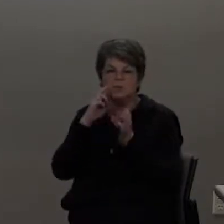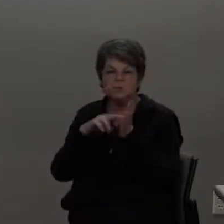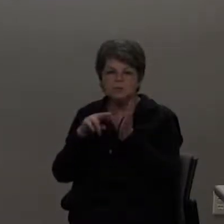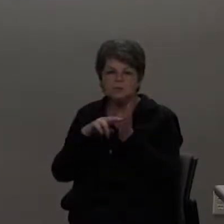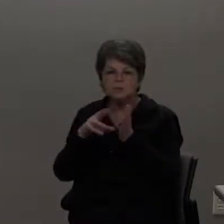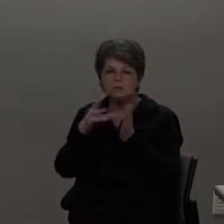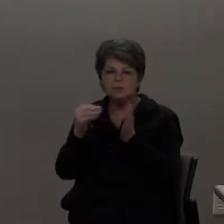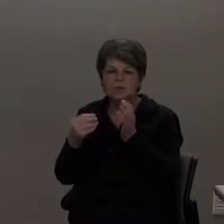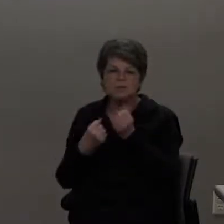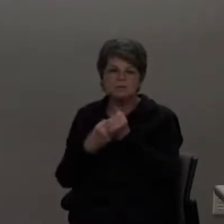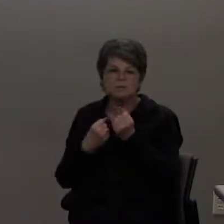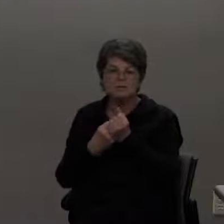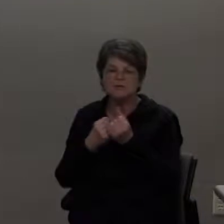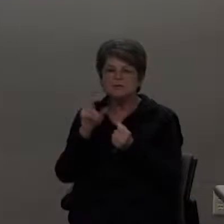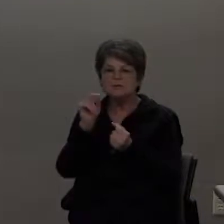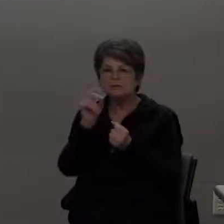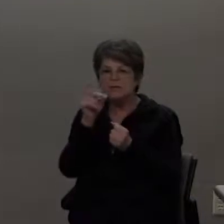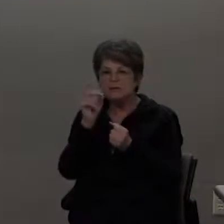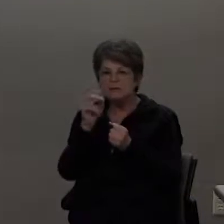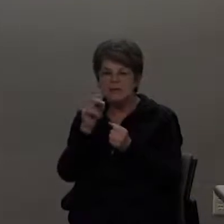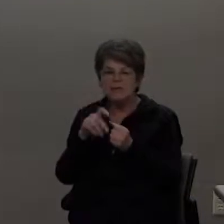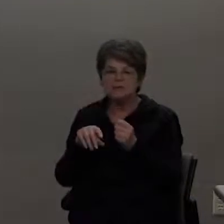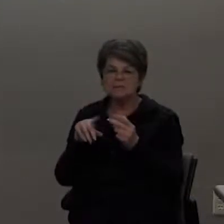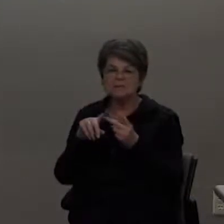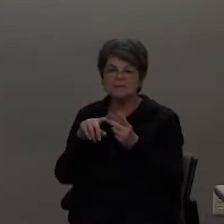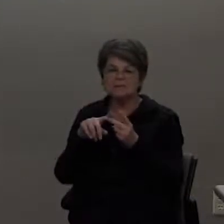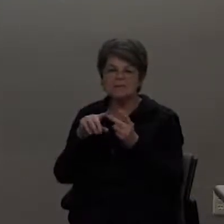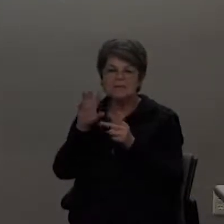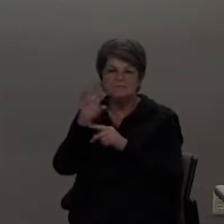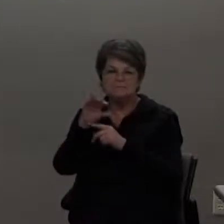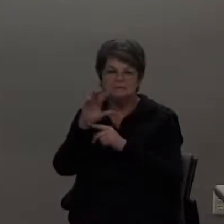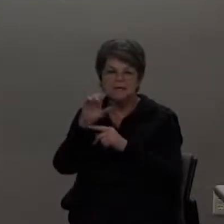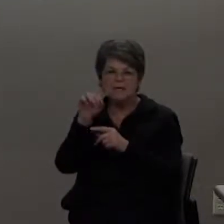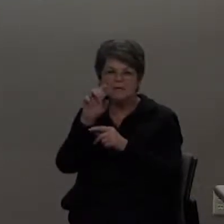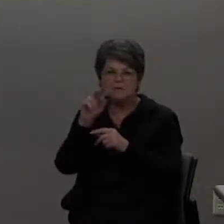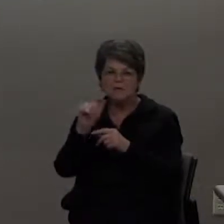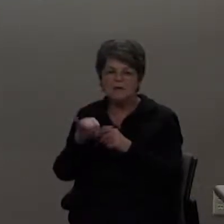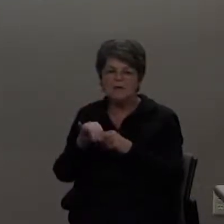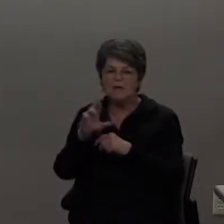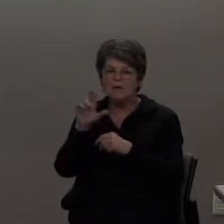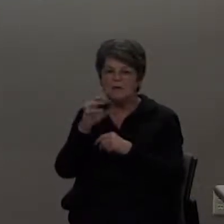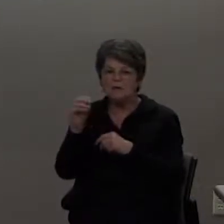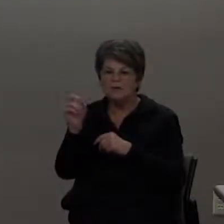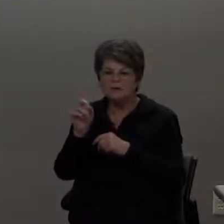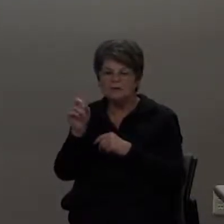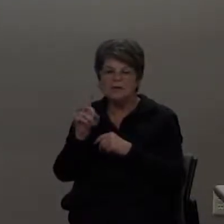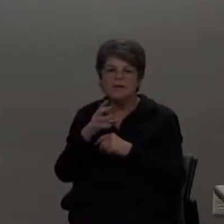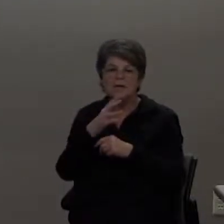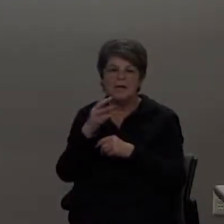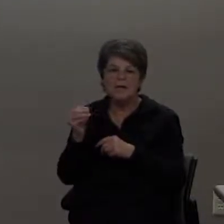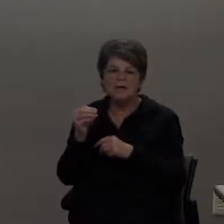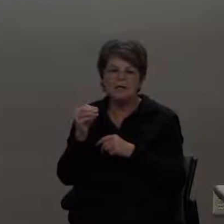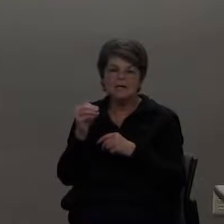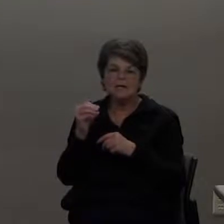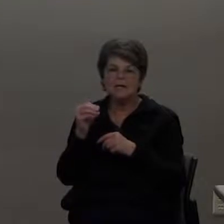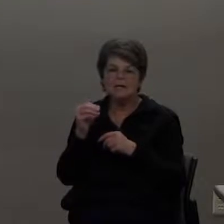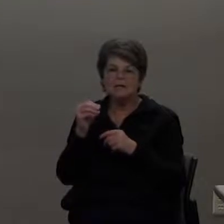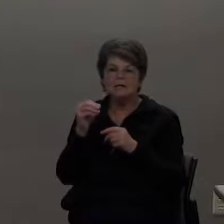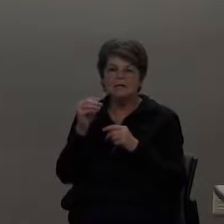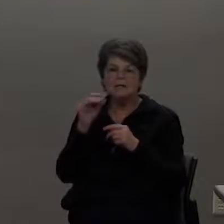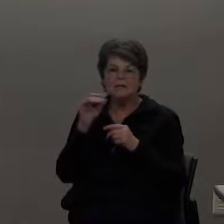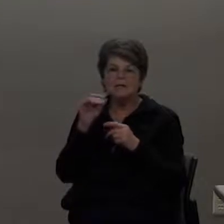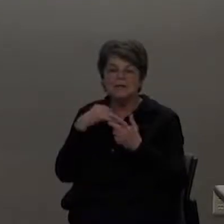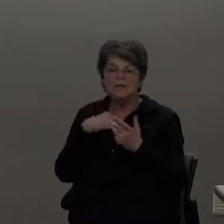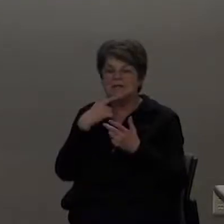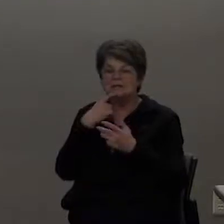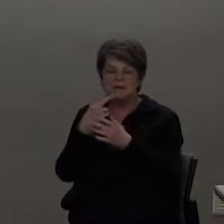support. Diagnostics, imaging, R&D. As Ephraim McDowell wants to,